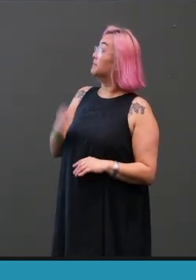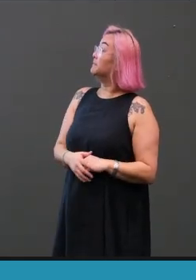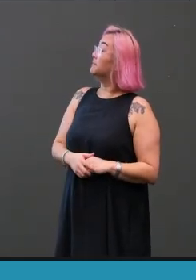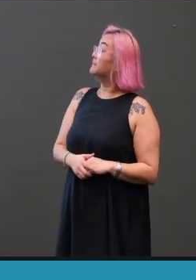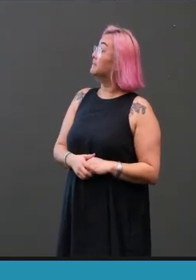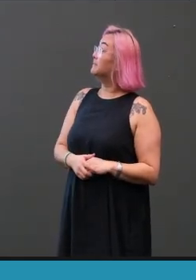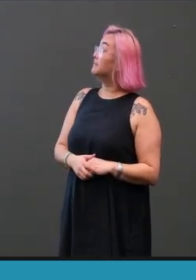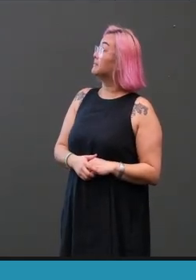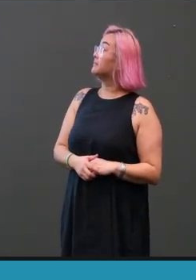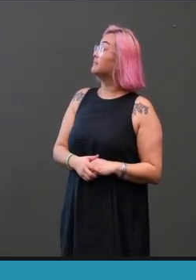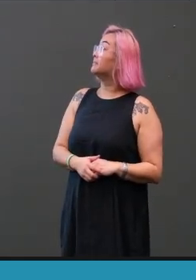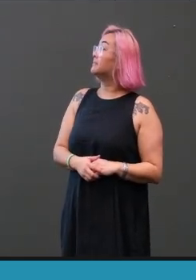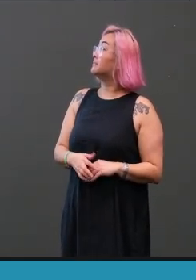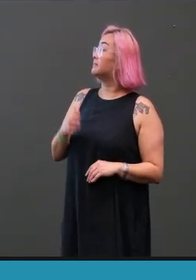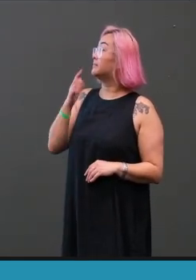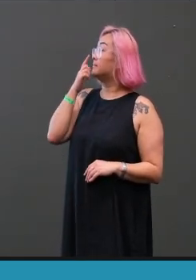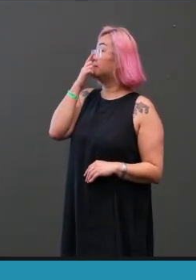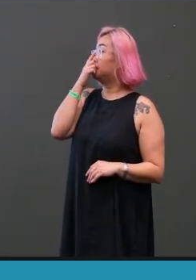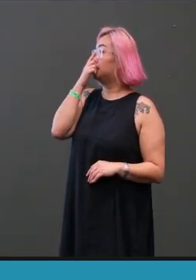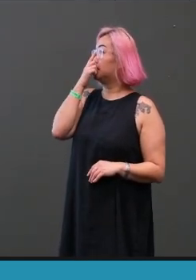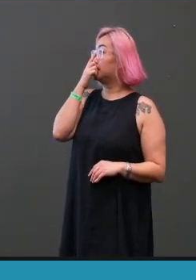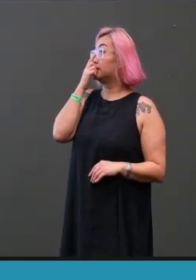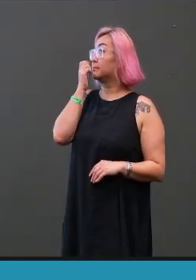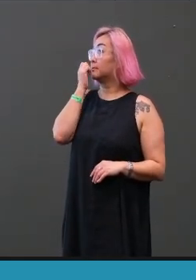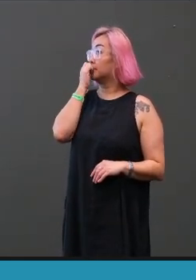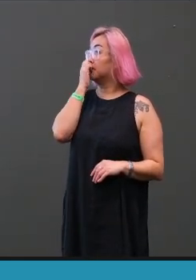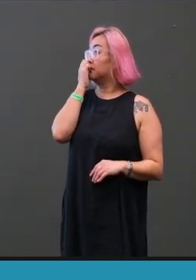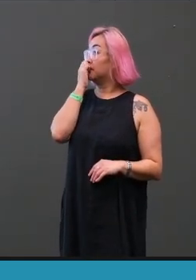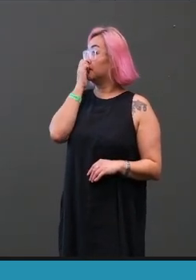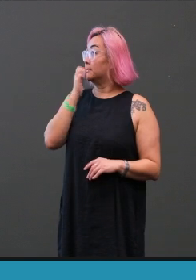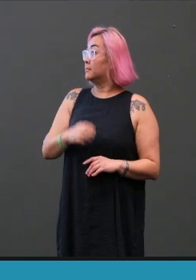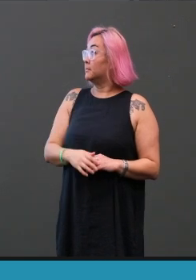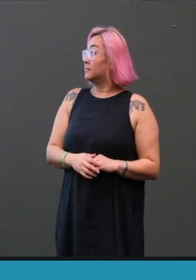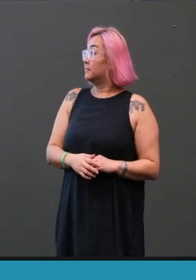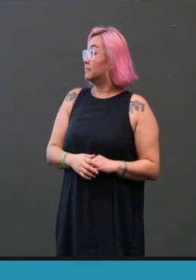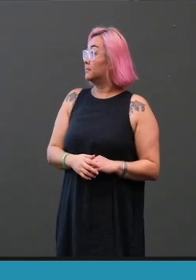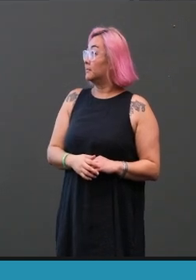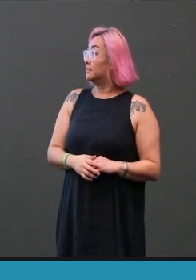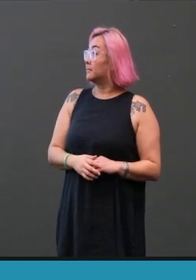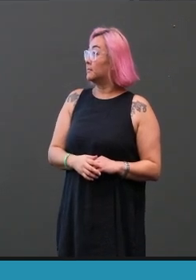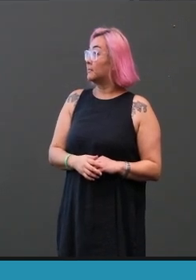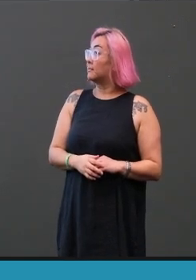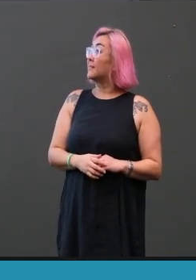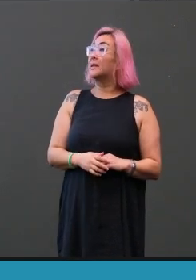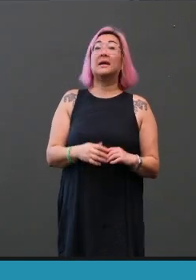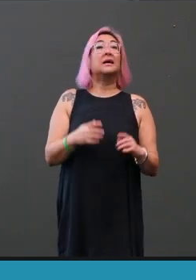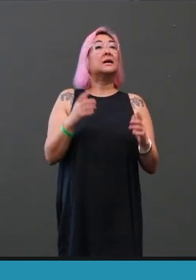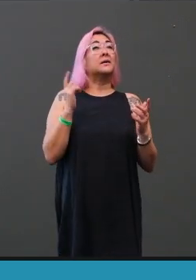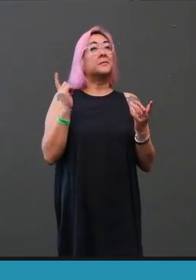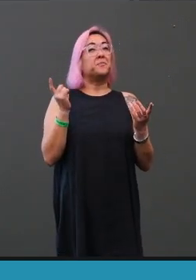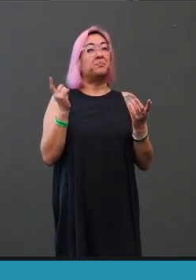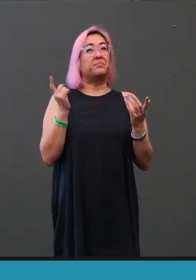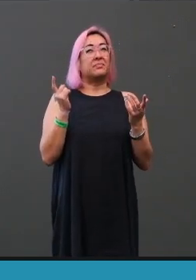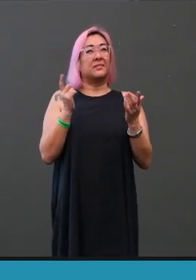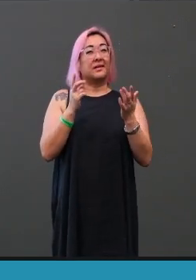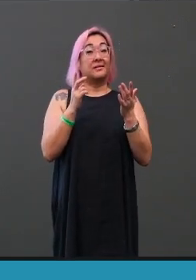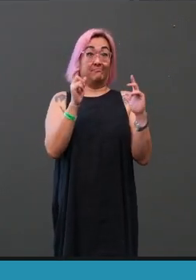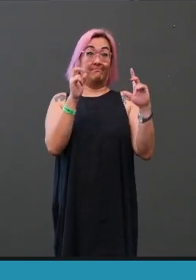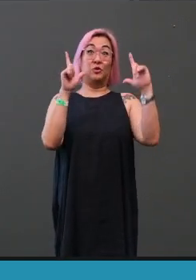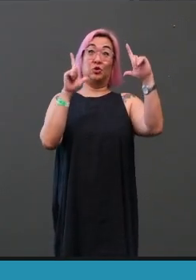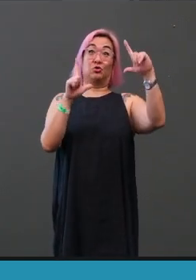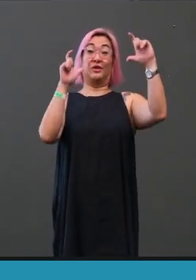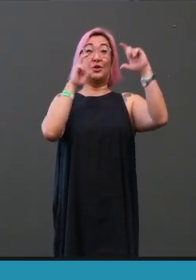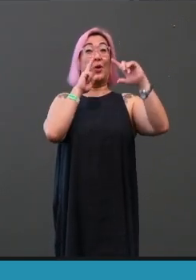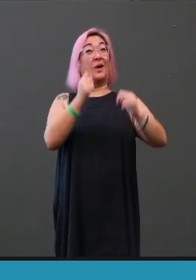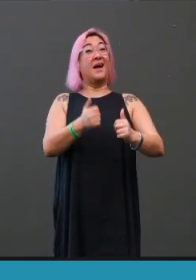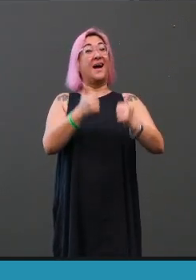So this looks great in a screenshot, but as soon as the character actually starts walking away, it looks horrible and makes no sense. So to fake the